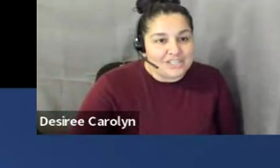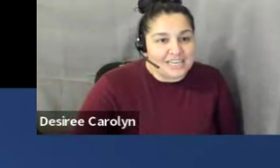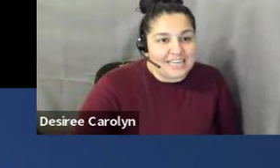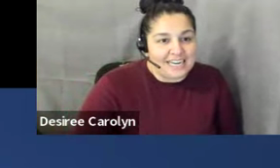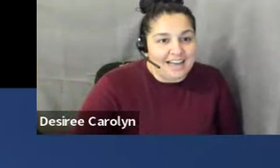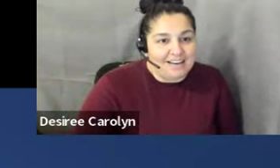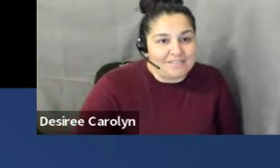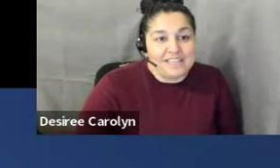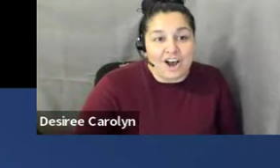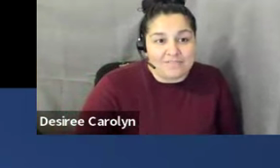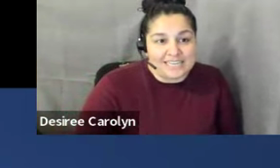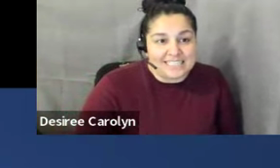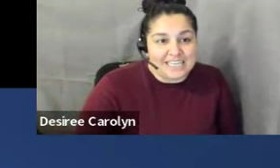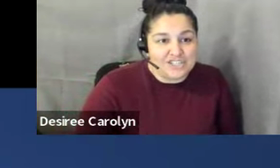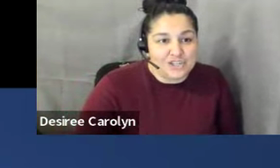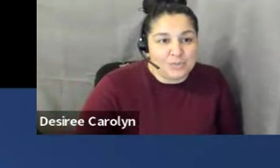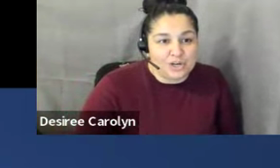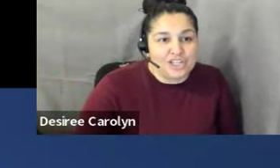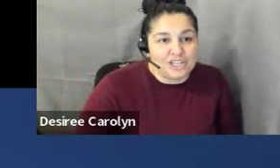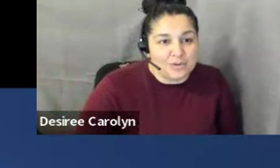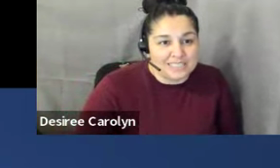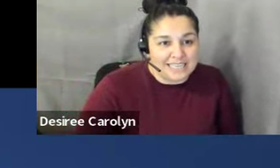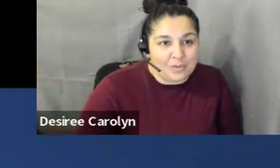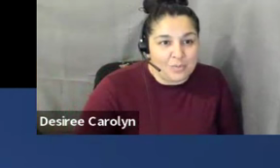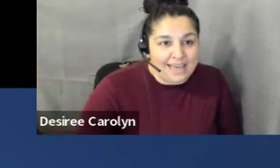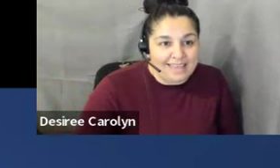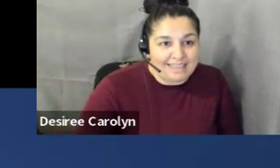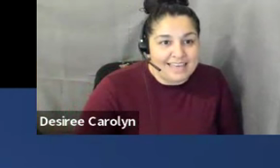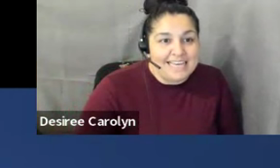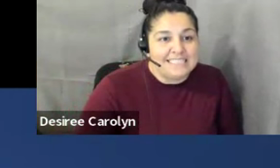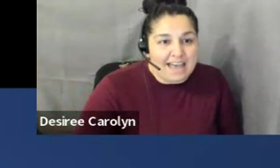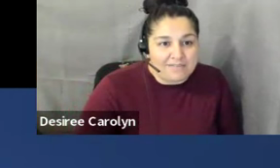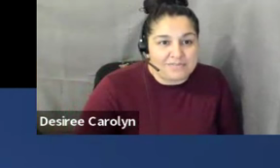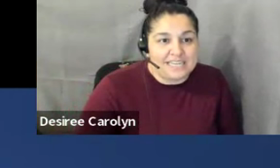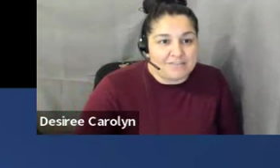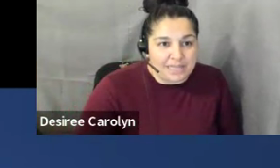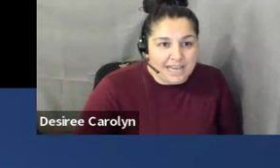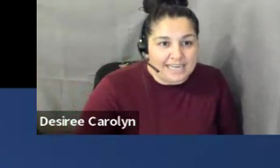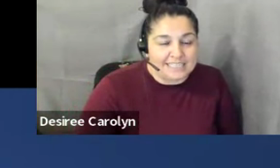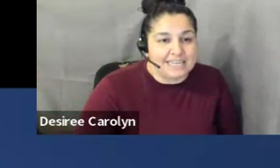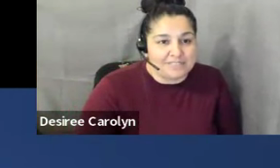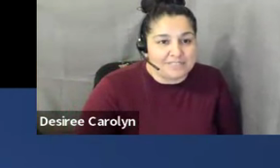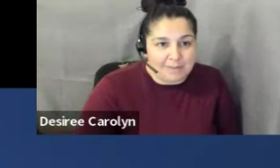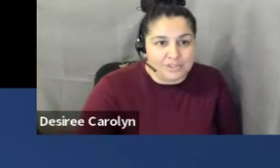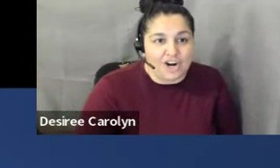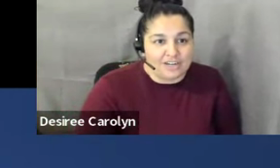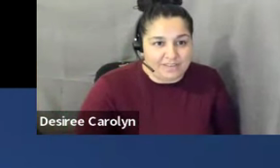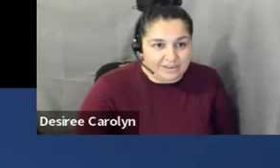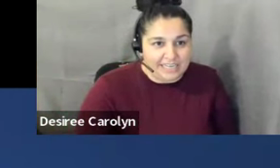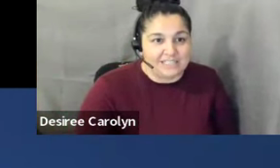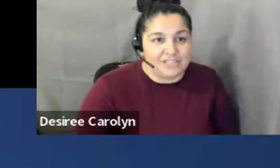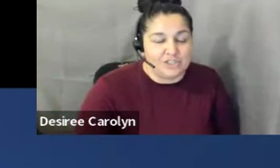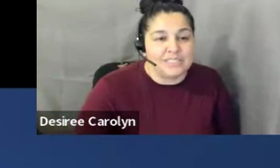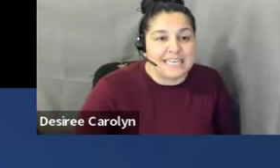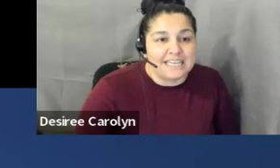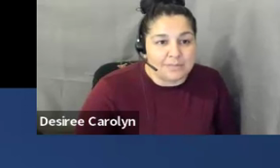our mission of the office is to work closely with deaf, deafblind, deaf disabled, hard of